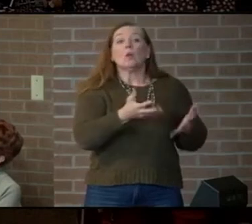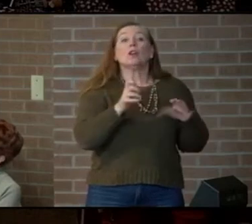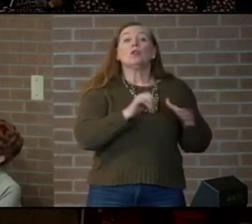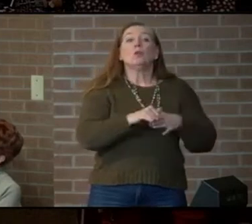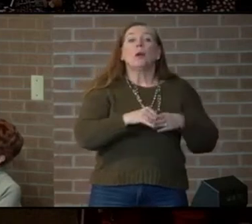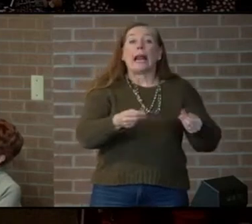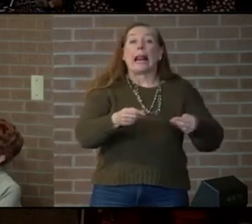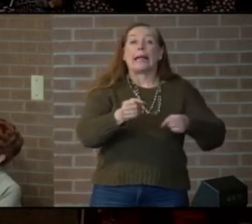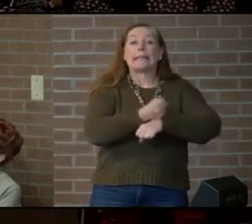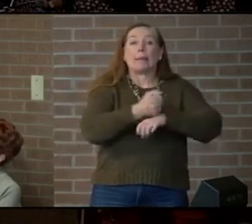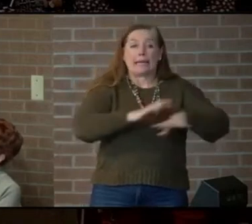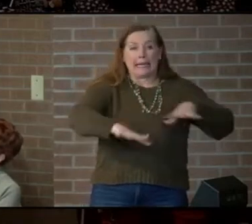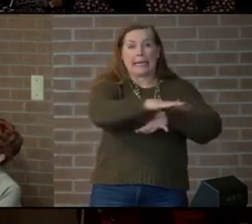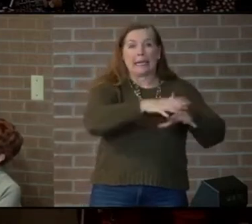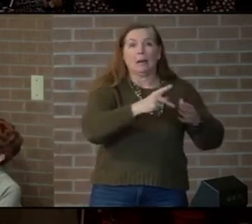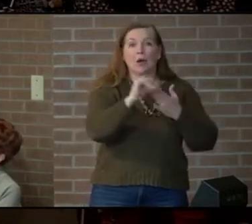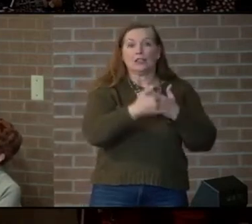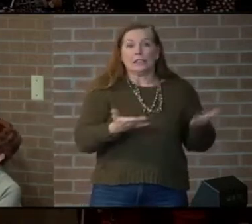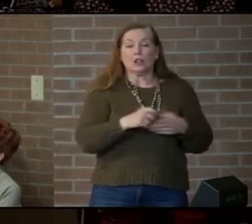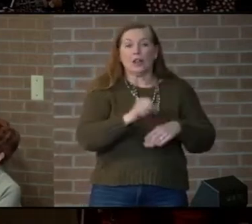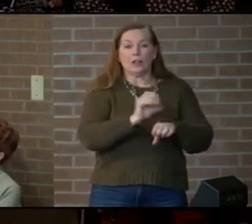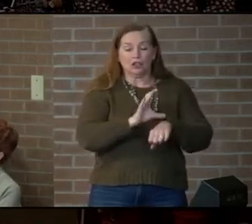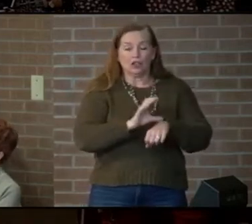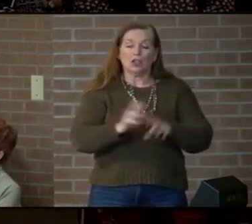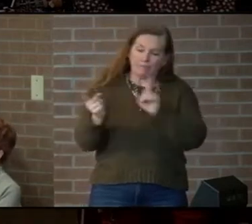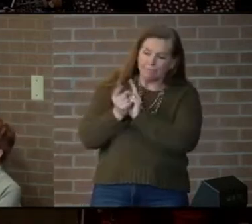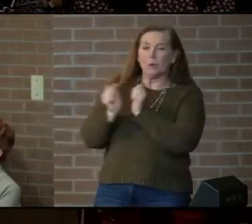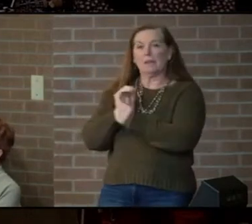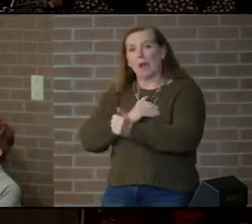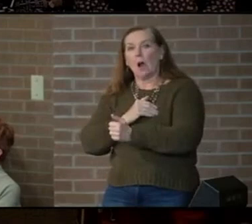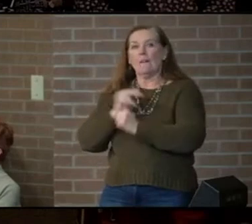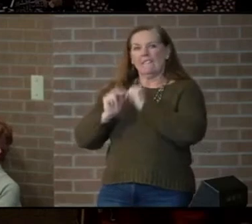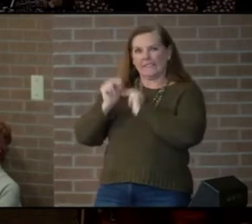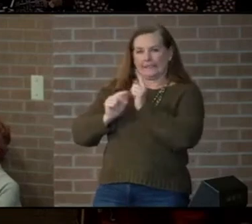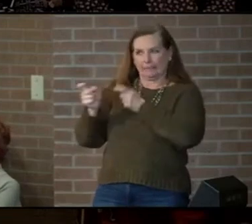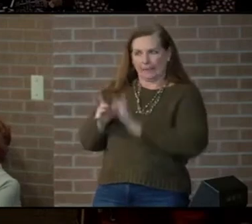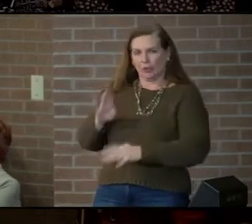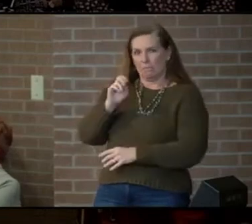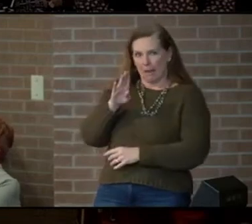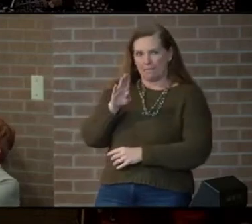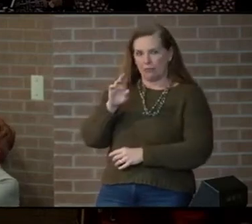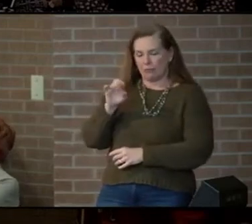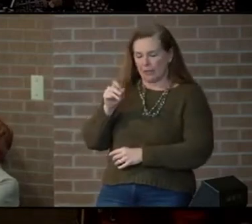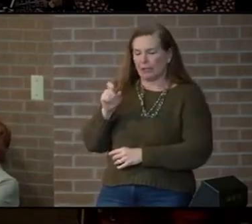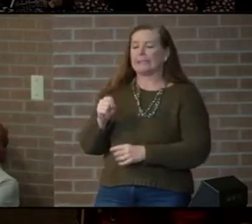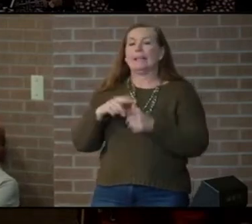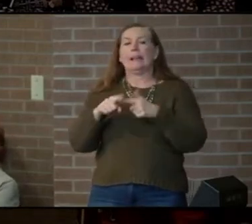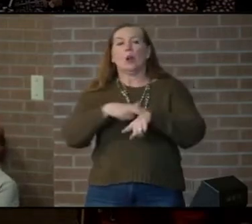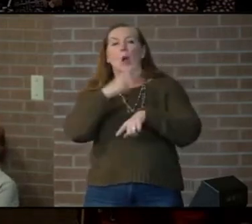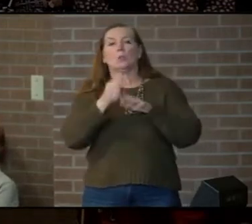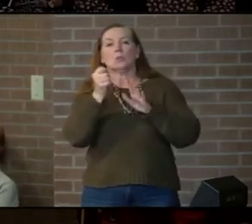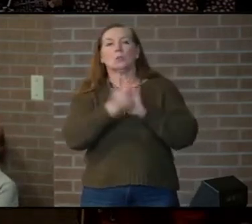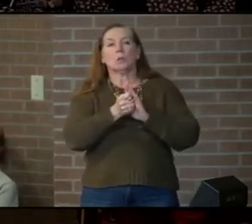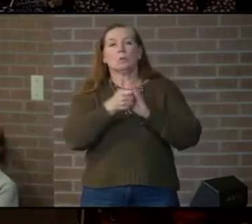at the church. And so after meeting with our facilities manager, Bob Ramirez, and then our longtime partner of the church,